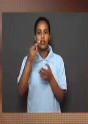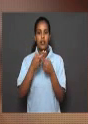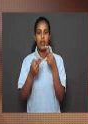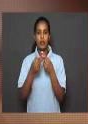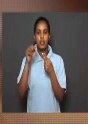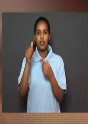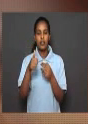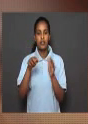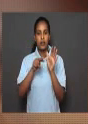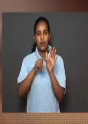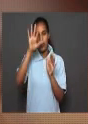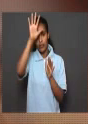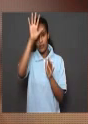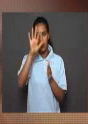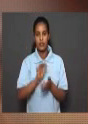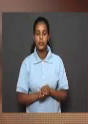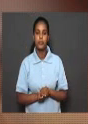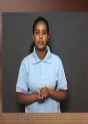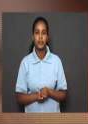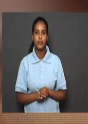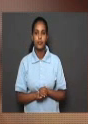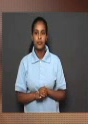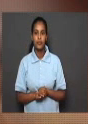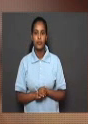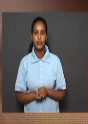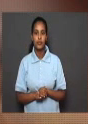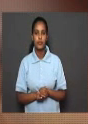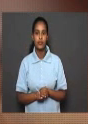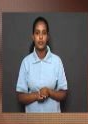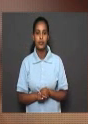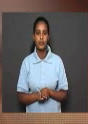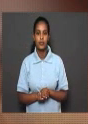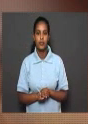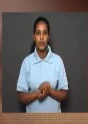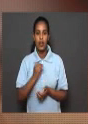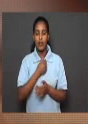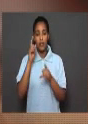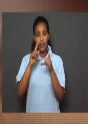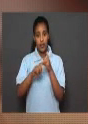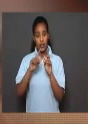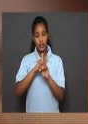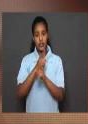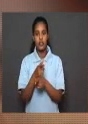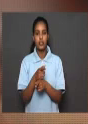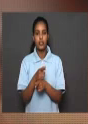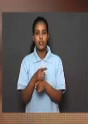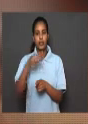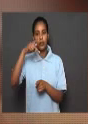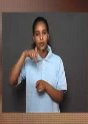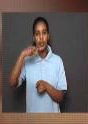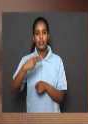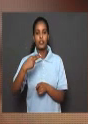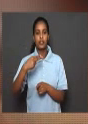times 10 to the power of negative 5. Our final answer is a